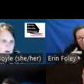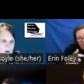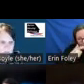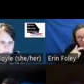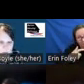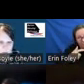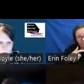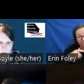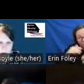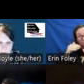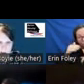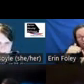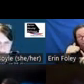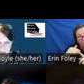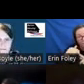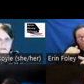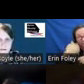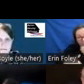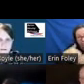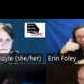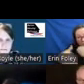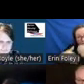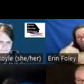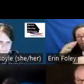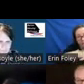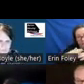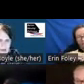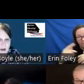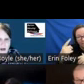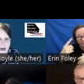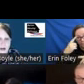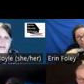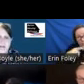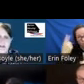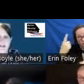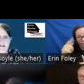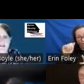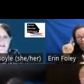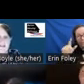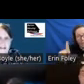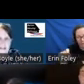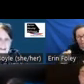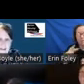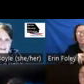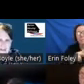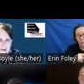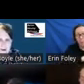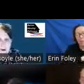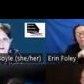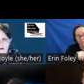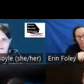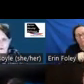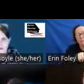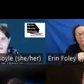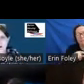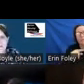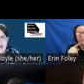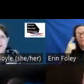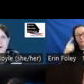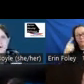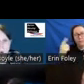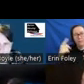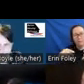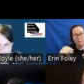least prompting with one activity of daily living, then they can qualify for what is